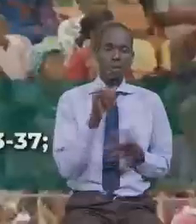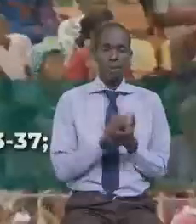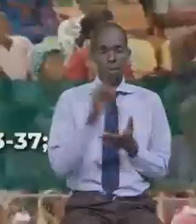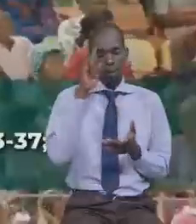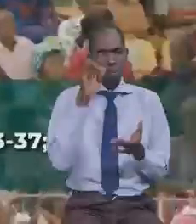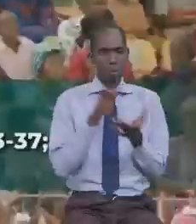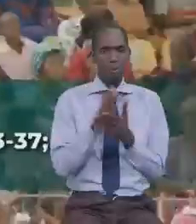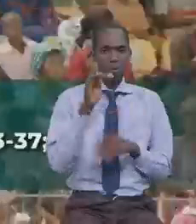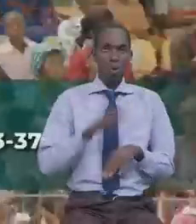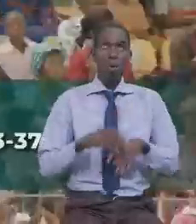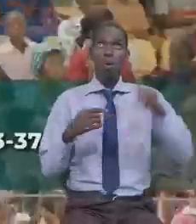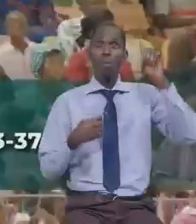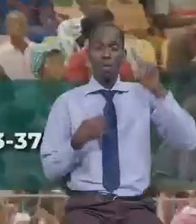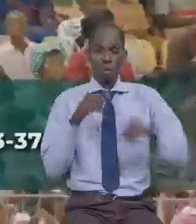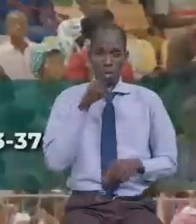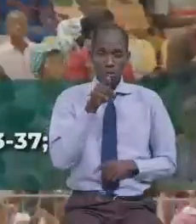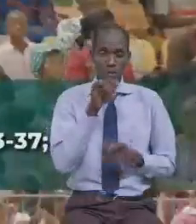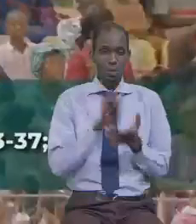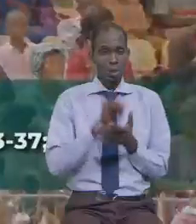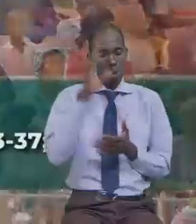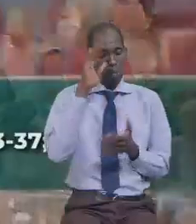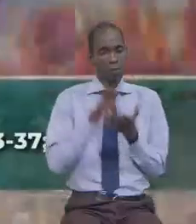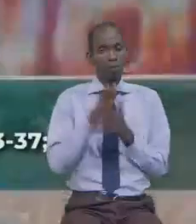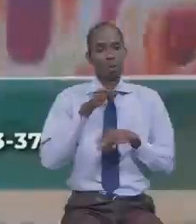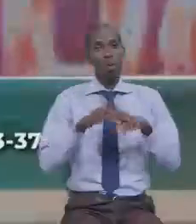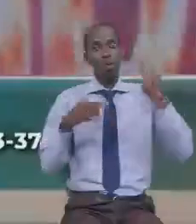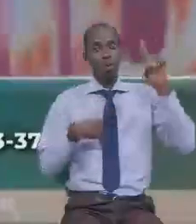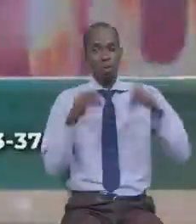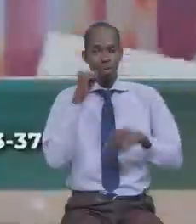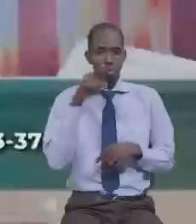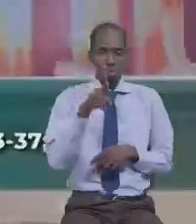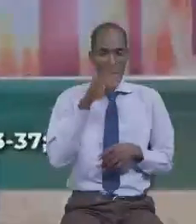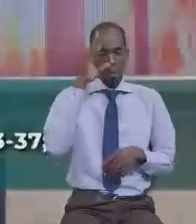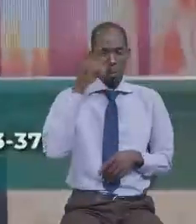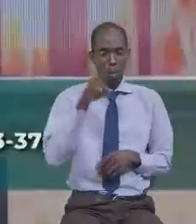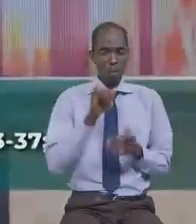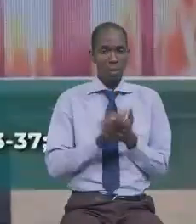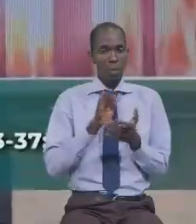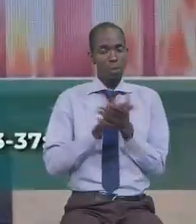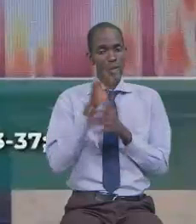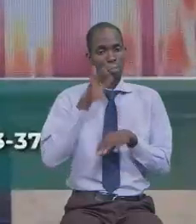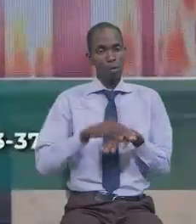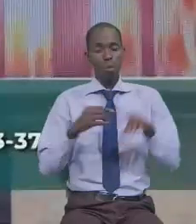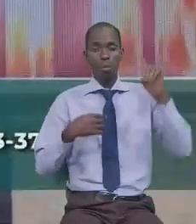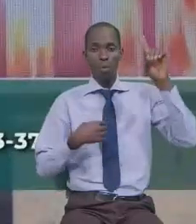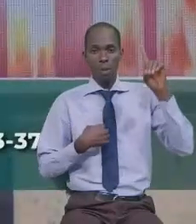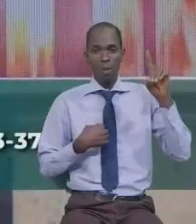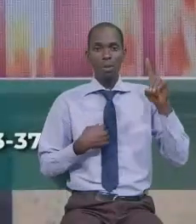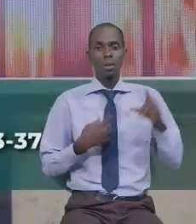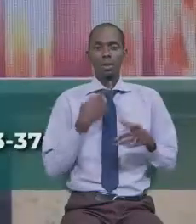he that believeth on me, she that believeth on me, the works that I